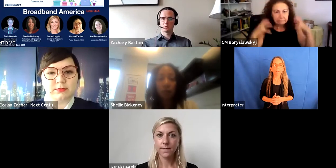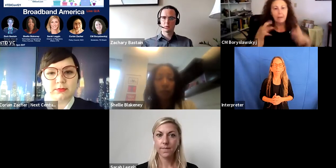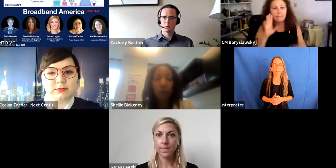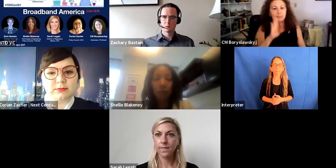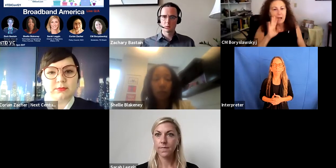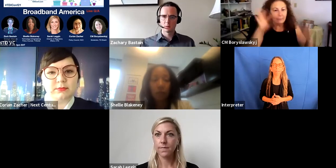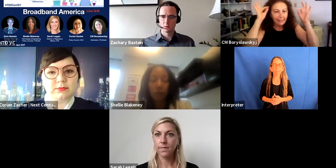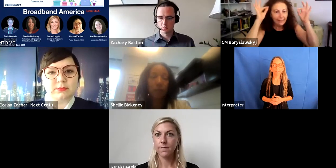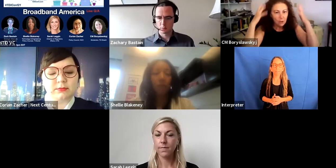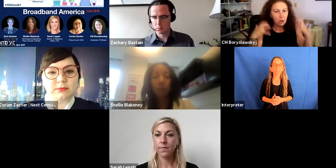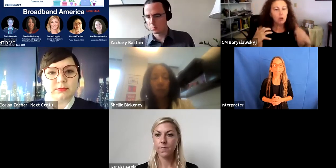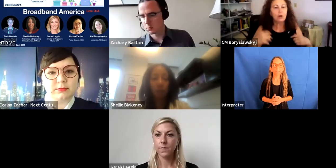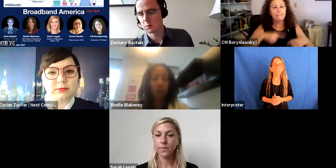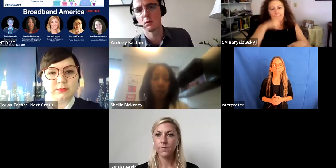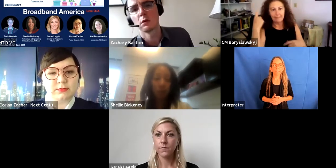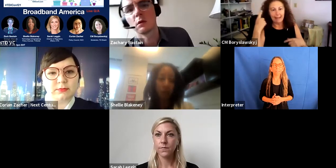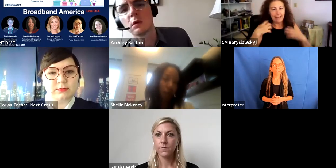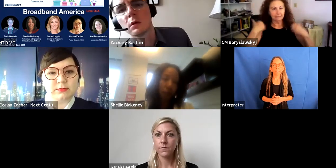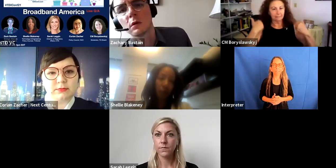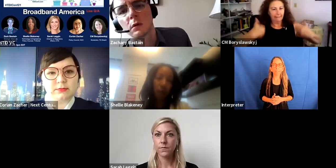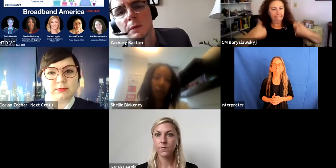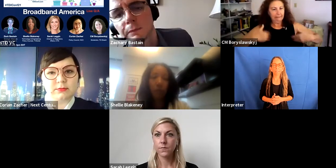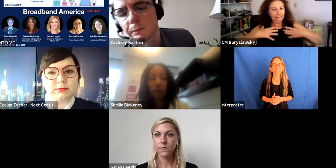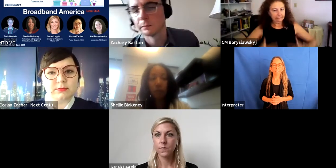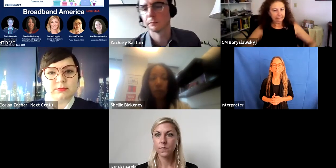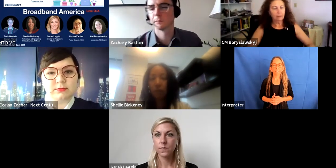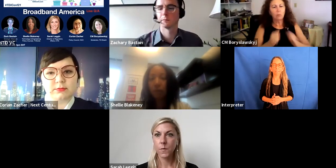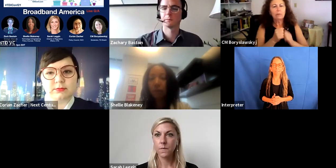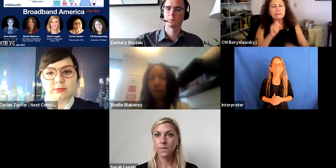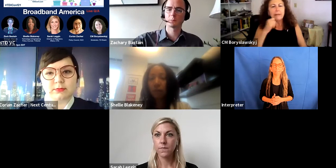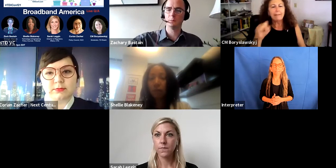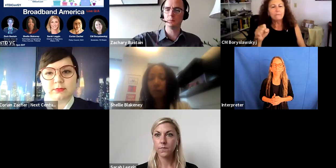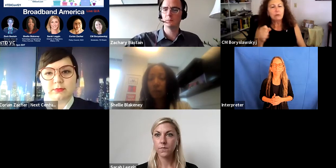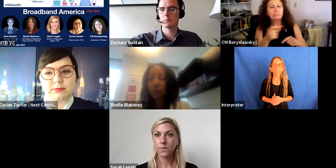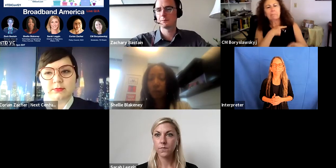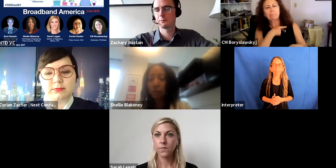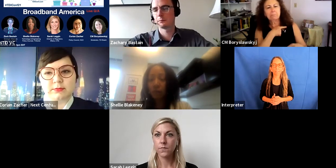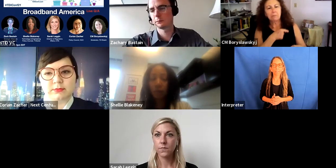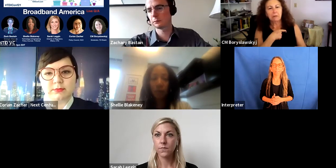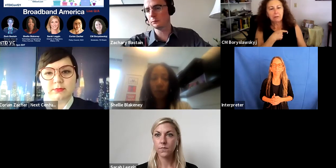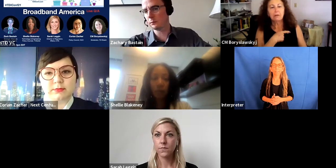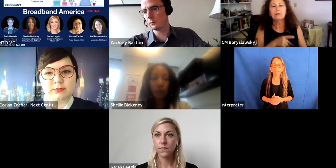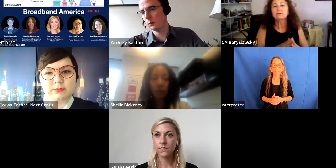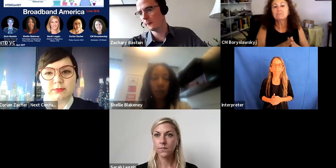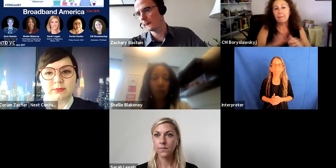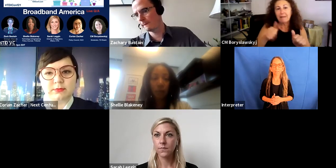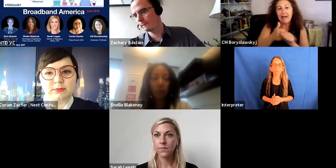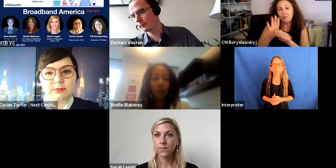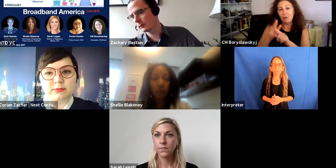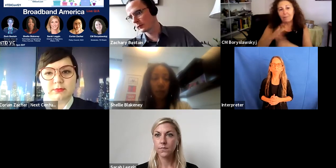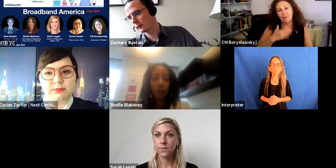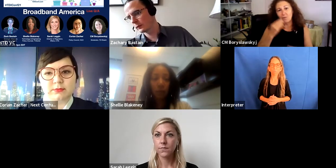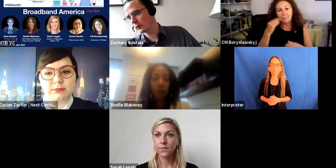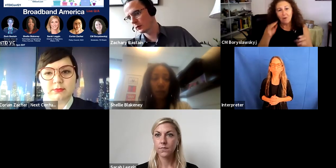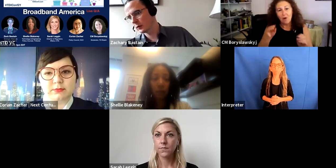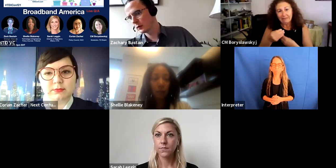So I want to go ahead and take a moment to describe myself. I have short curly brown hair. I'm wearing a sleeveless black tank